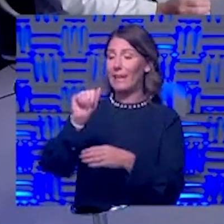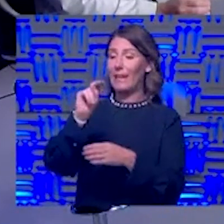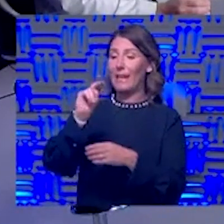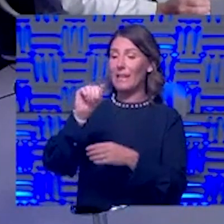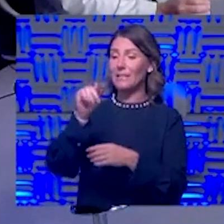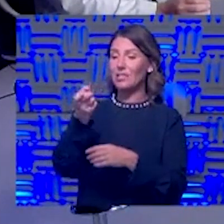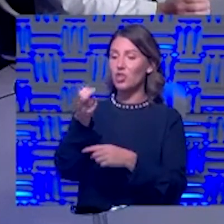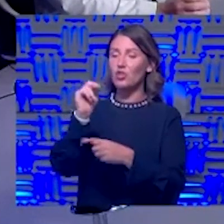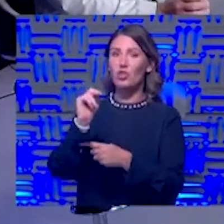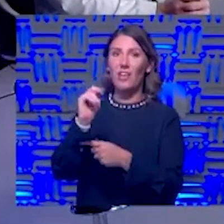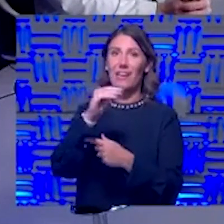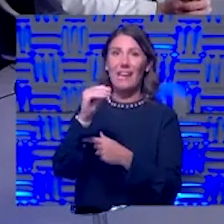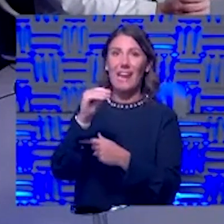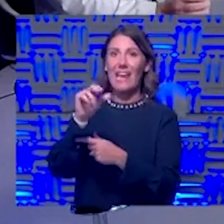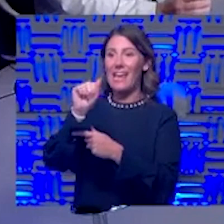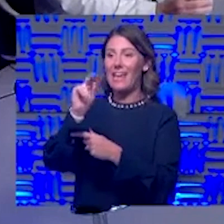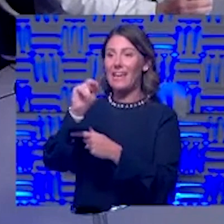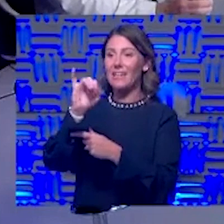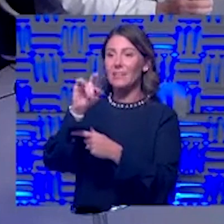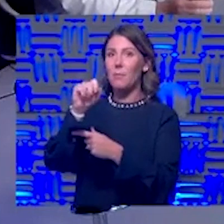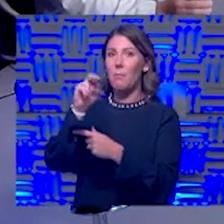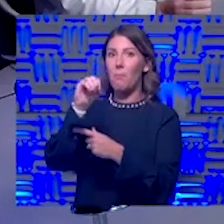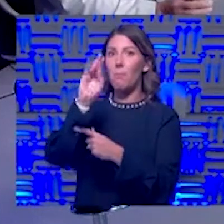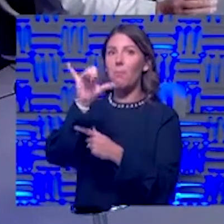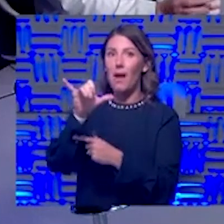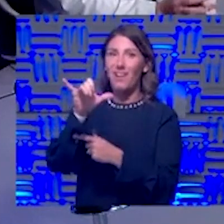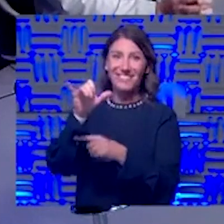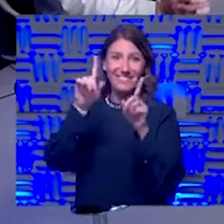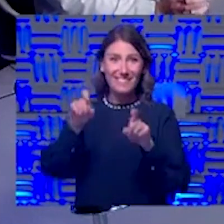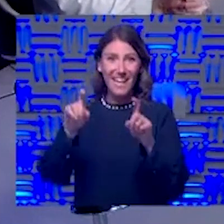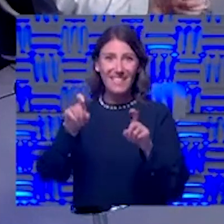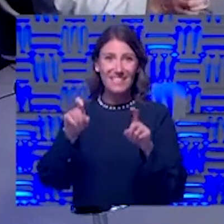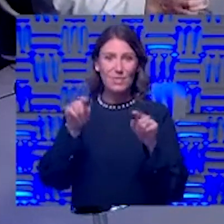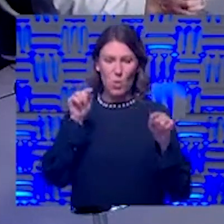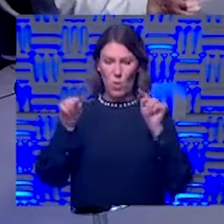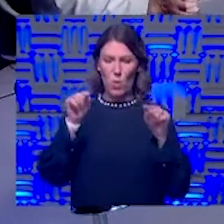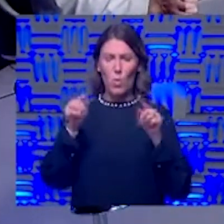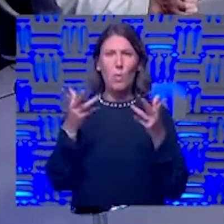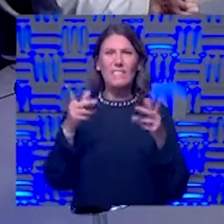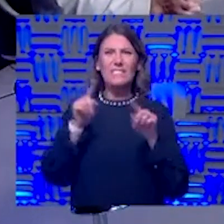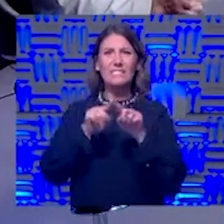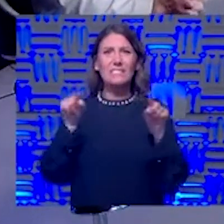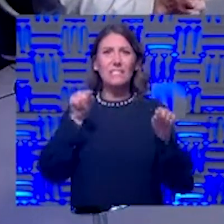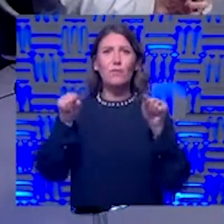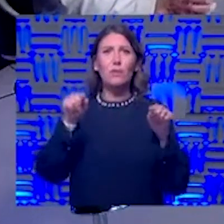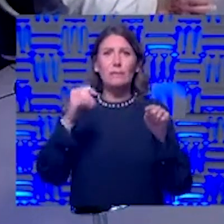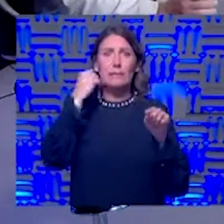was sick, should I run out and get the antibody test? Like back in March or...